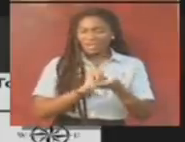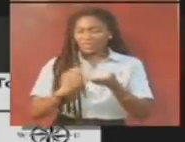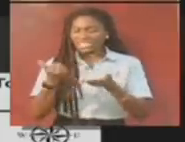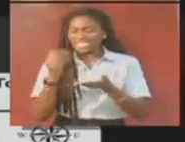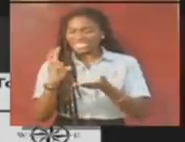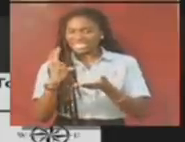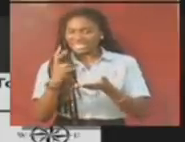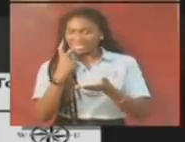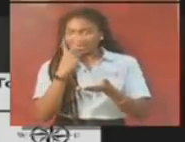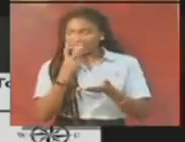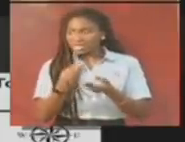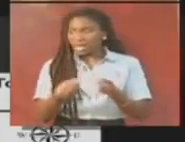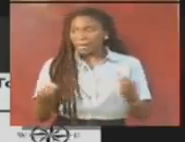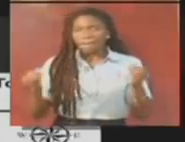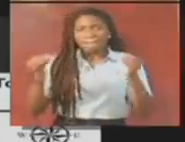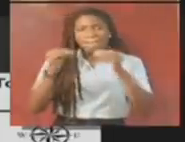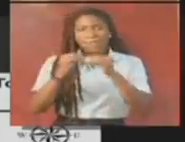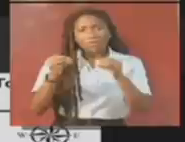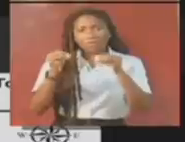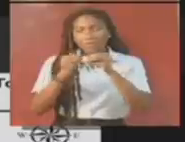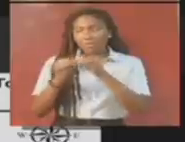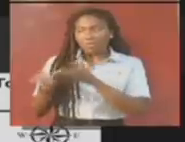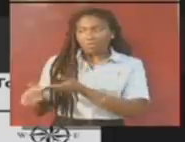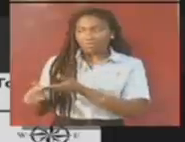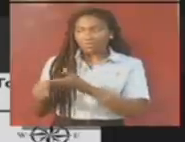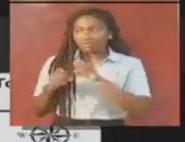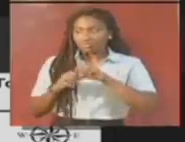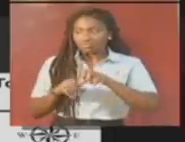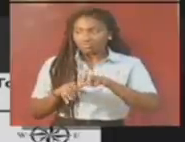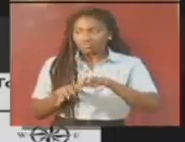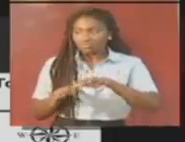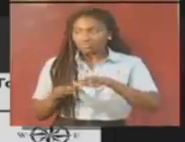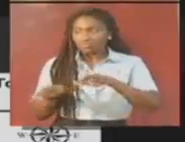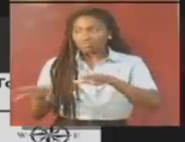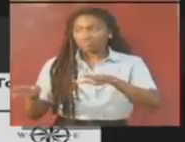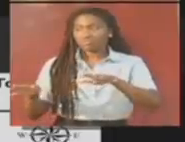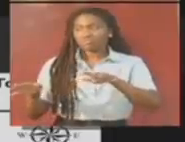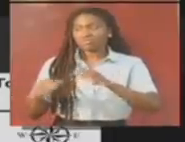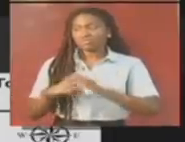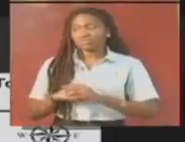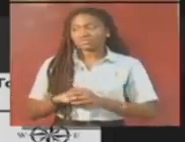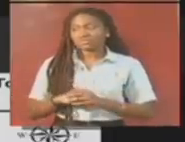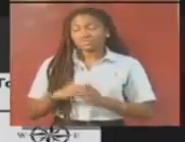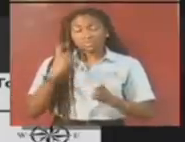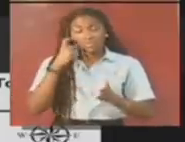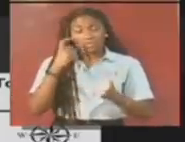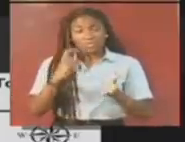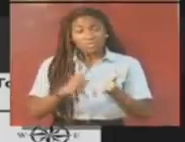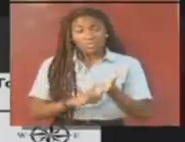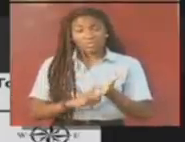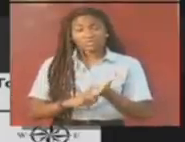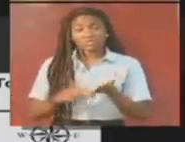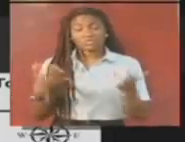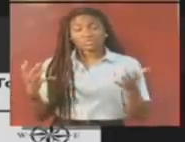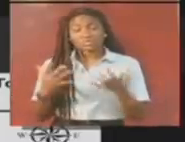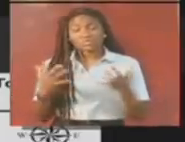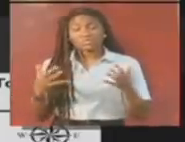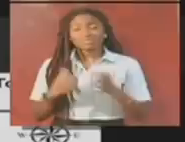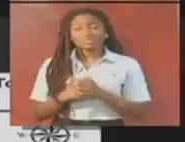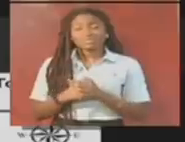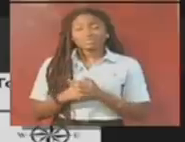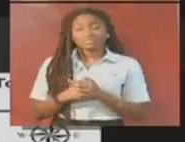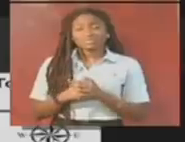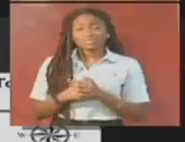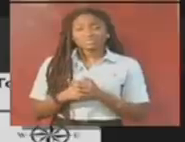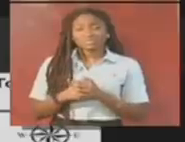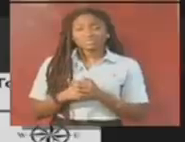with more areas being affected. But what we also note is that areas, even in those areas which previously